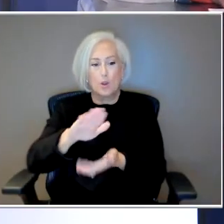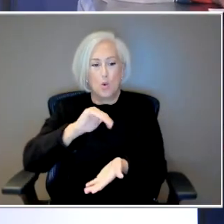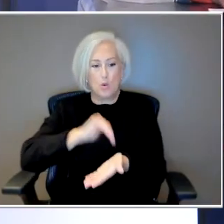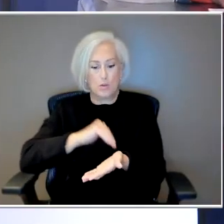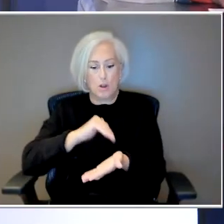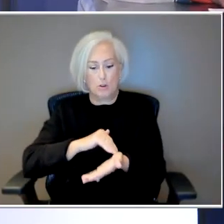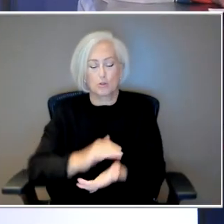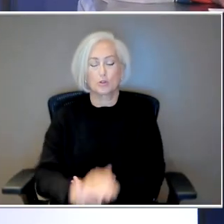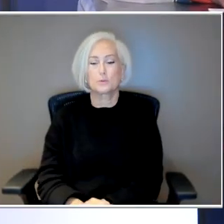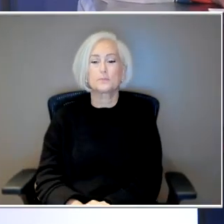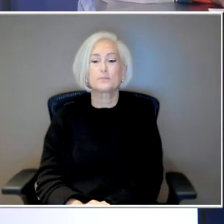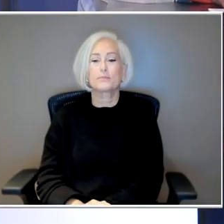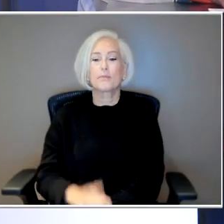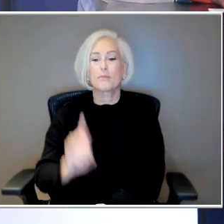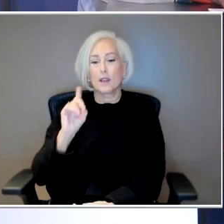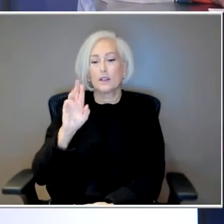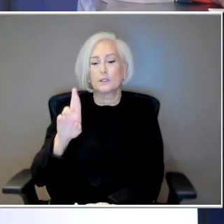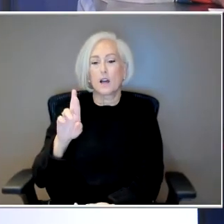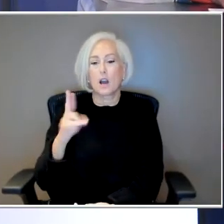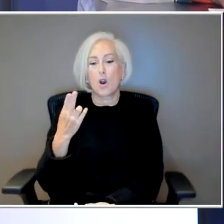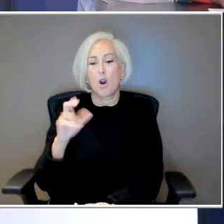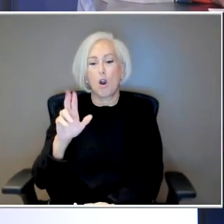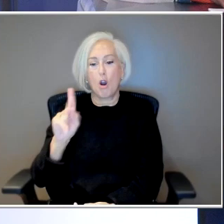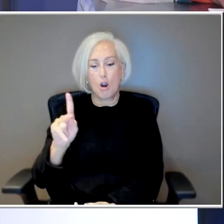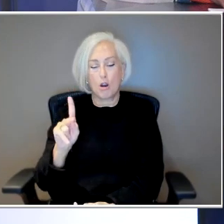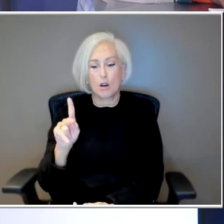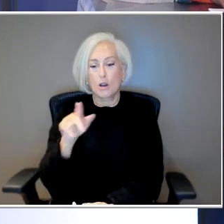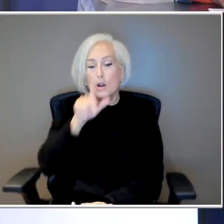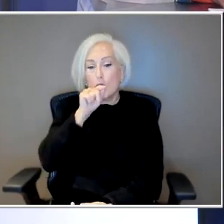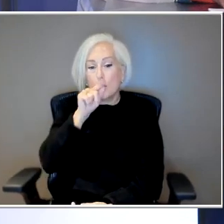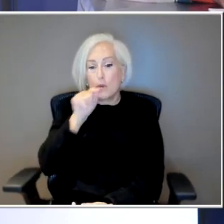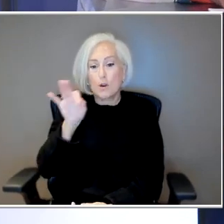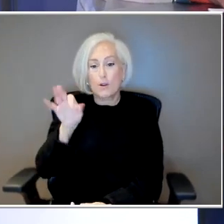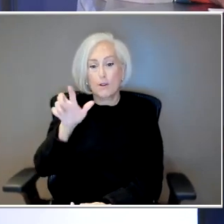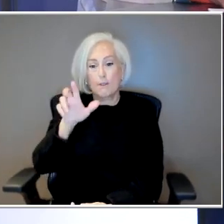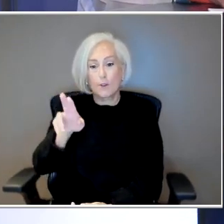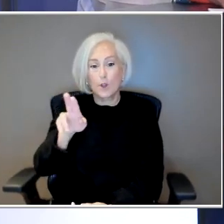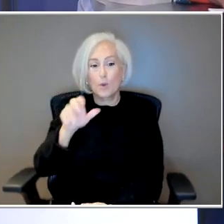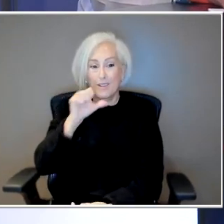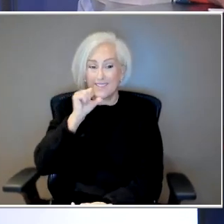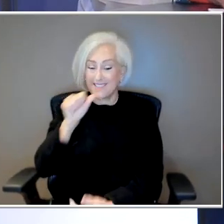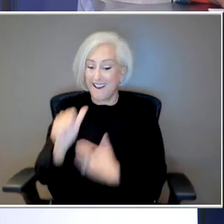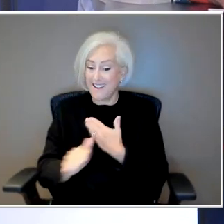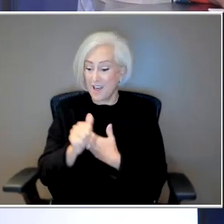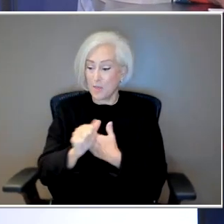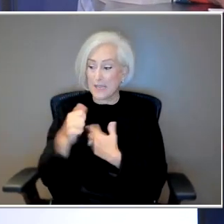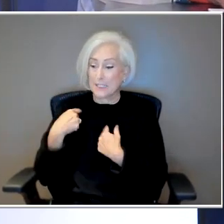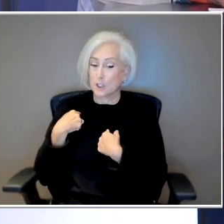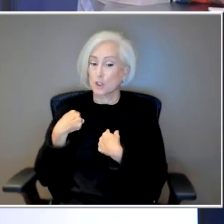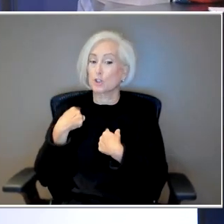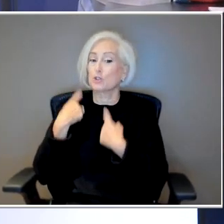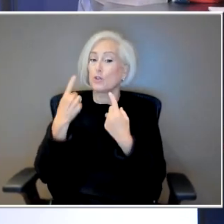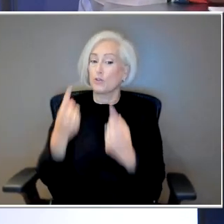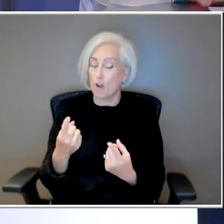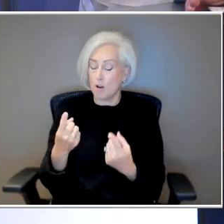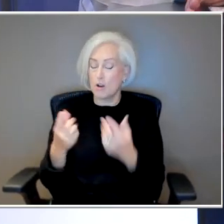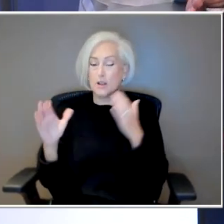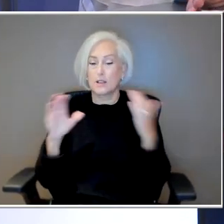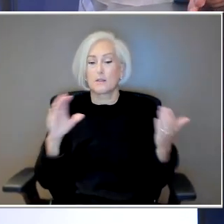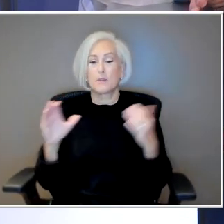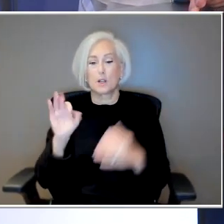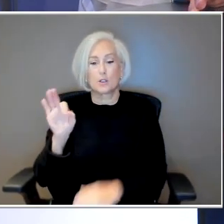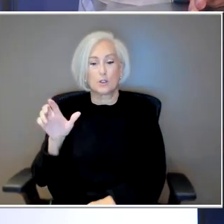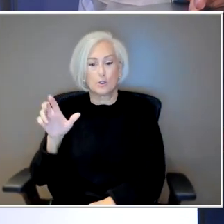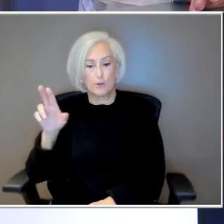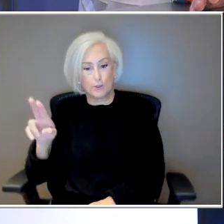Hawk, bird flu is not as big of a threat thus far as flu, COVID, or RSV. But earlier this week, we did hear